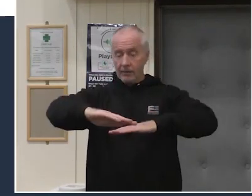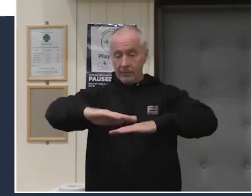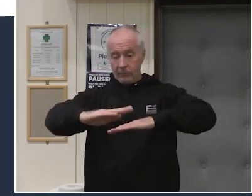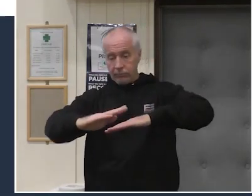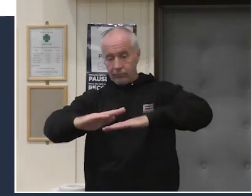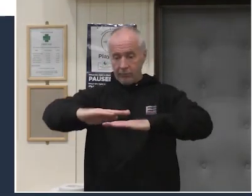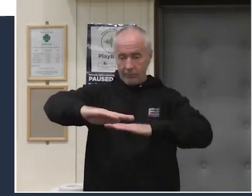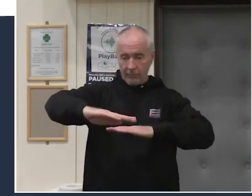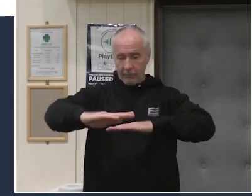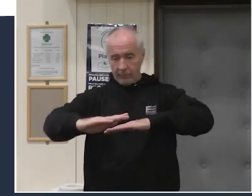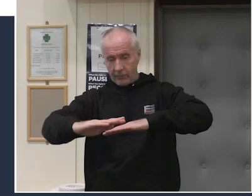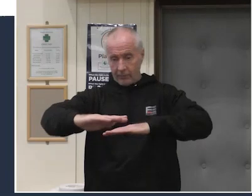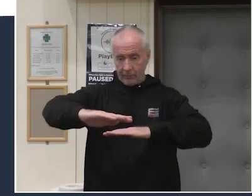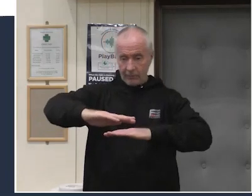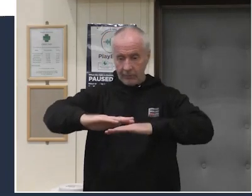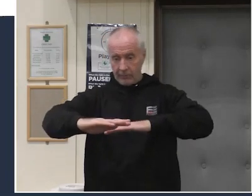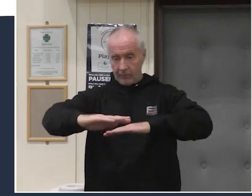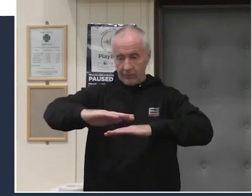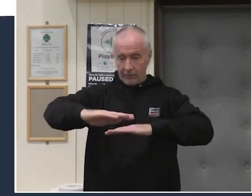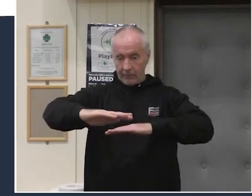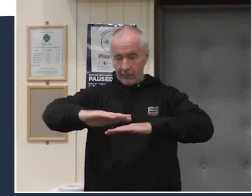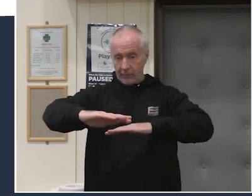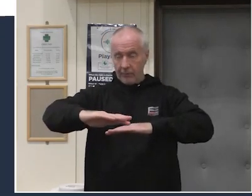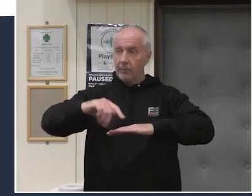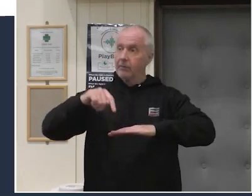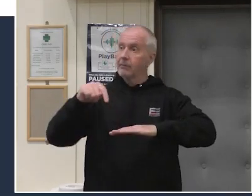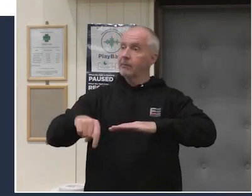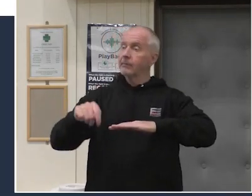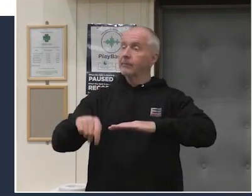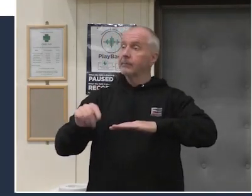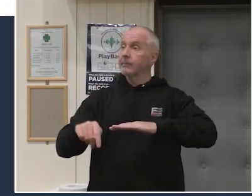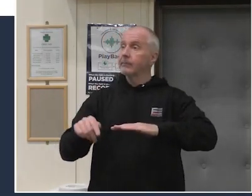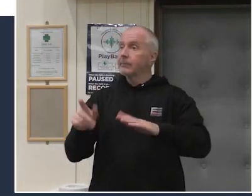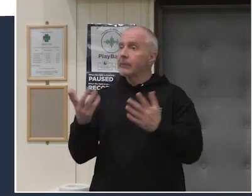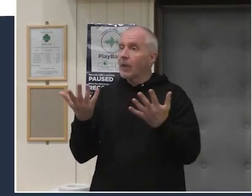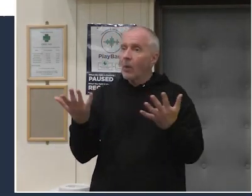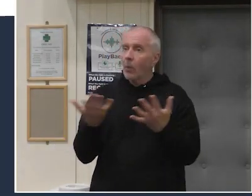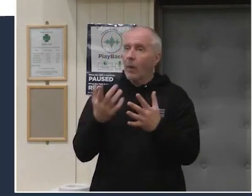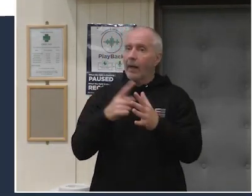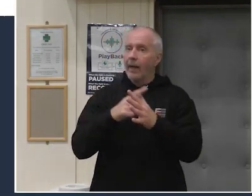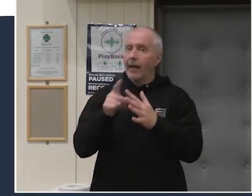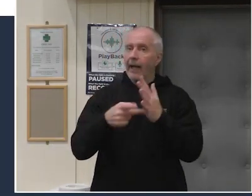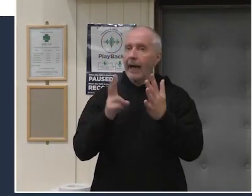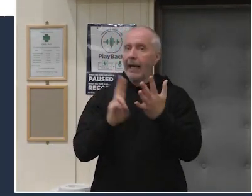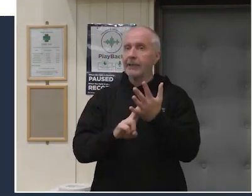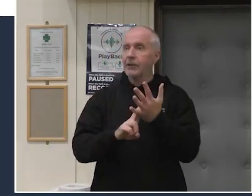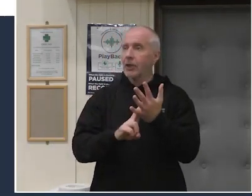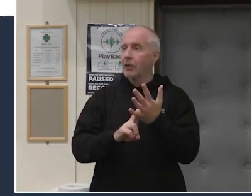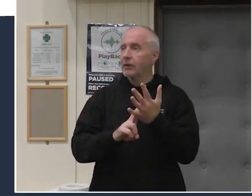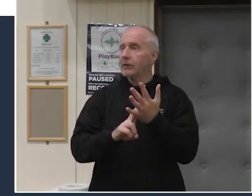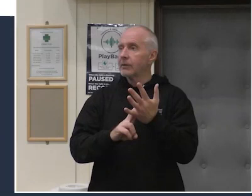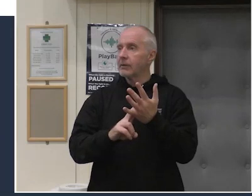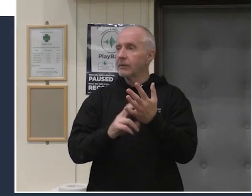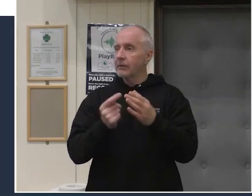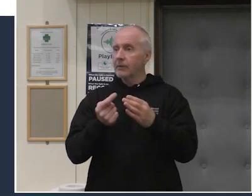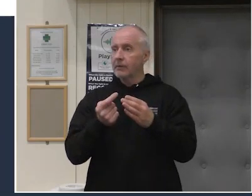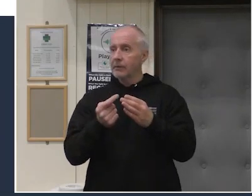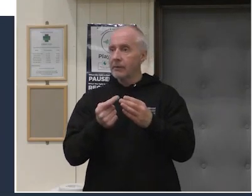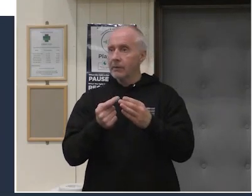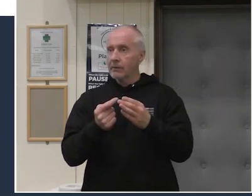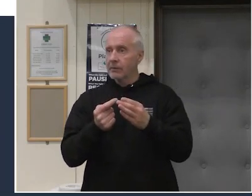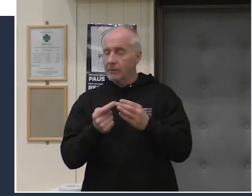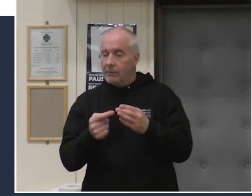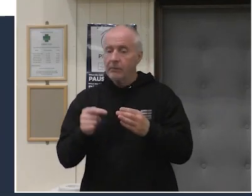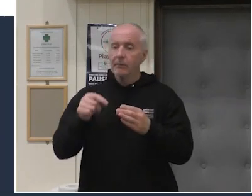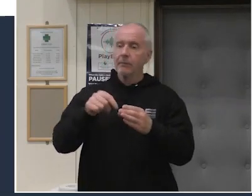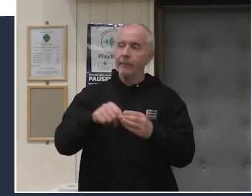table can be thought of as a good analogy for where the axion actually pops back into